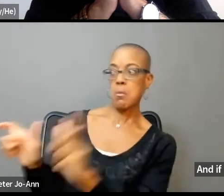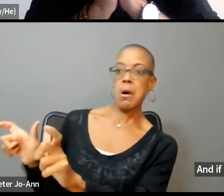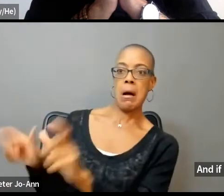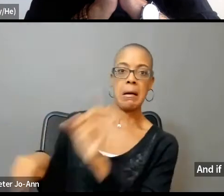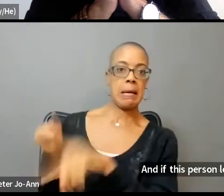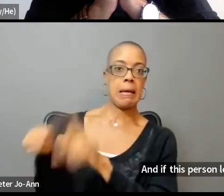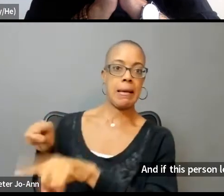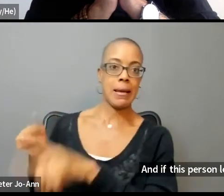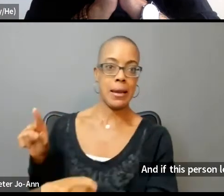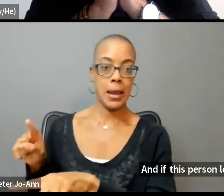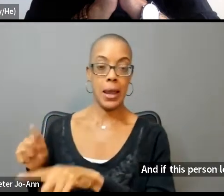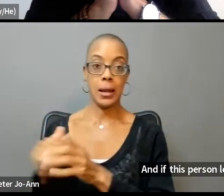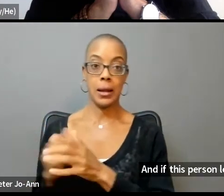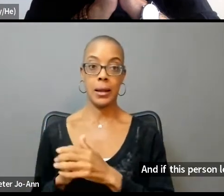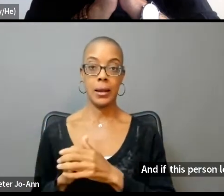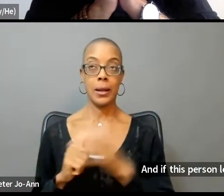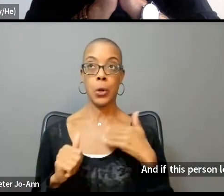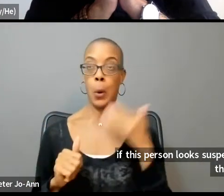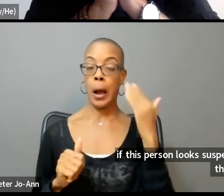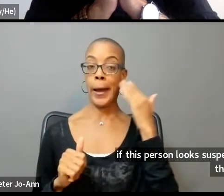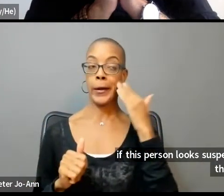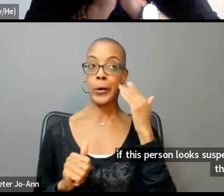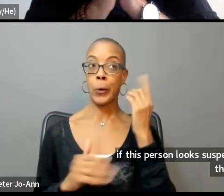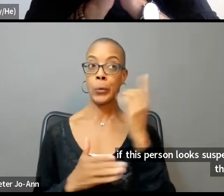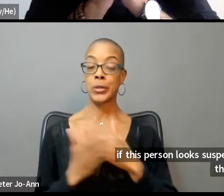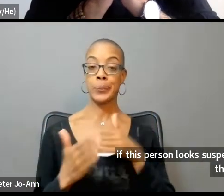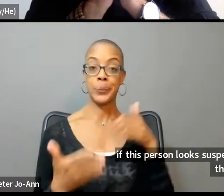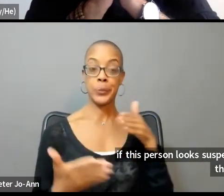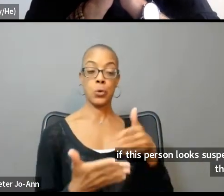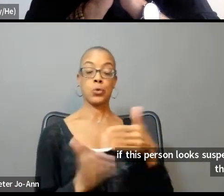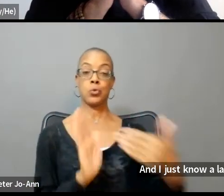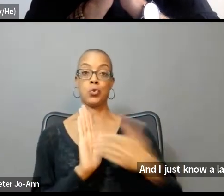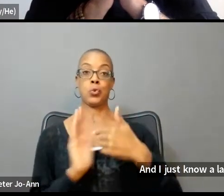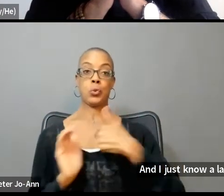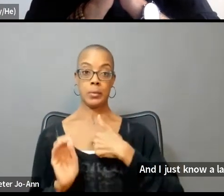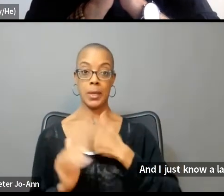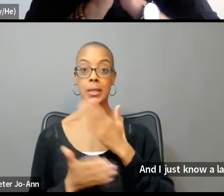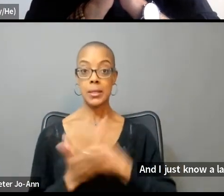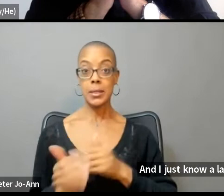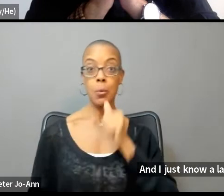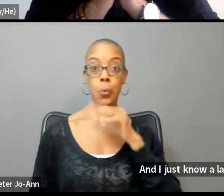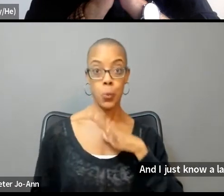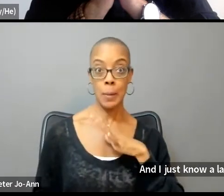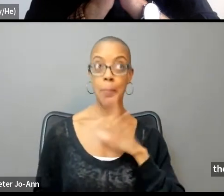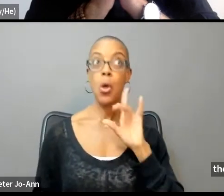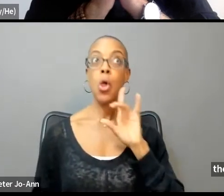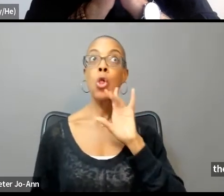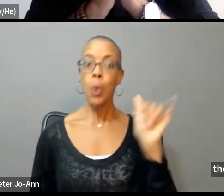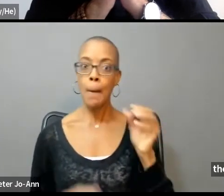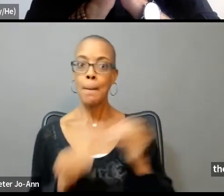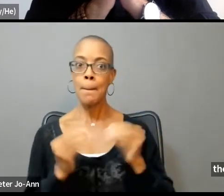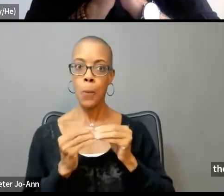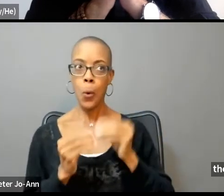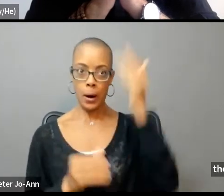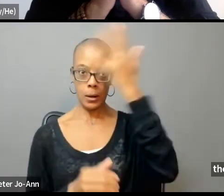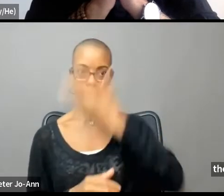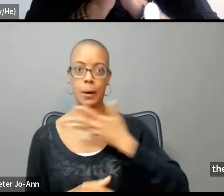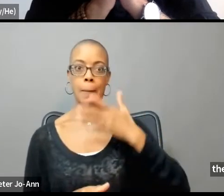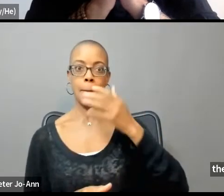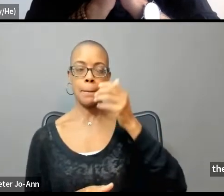smell a lawsuit coming for that because there's some women out there who are more masculine than I am out of